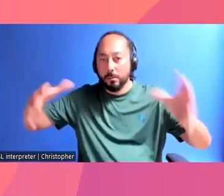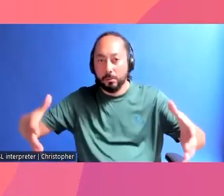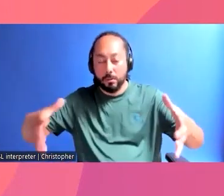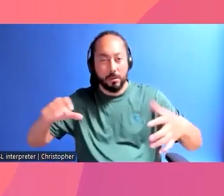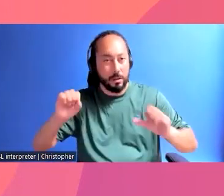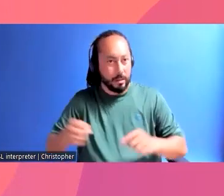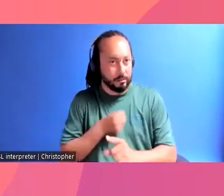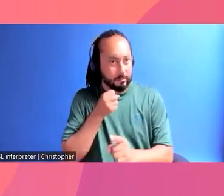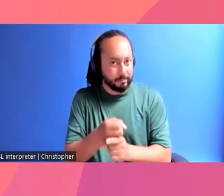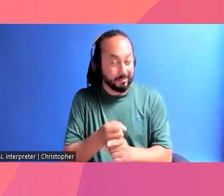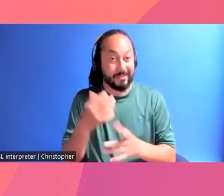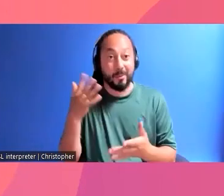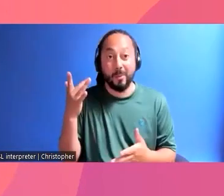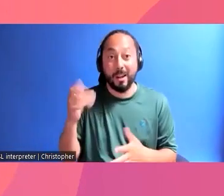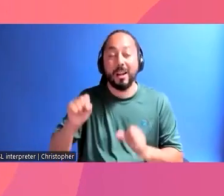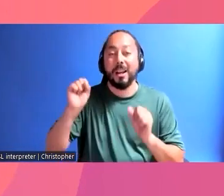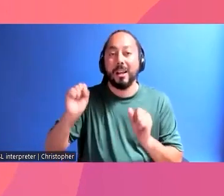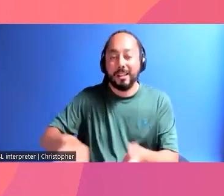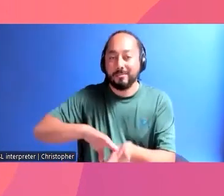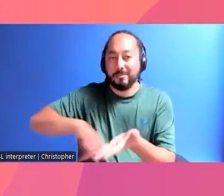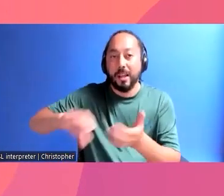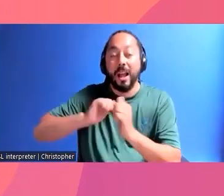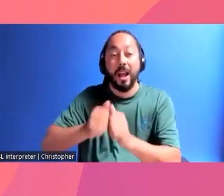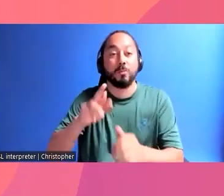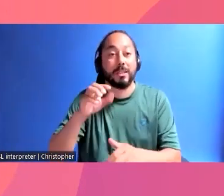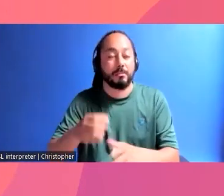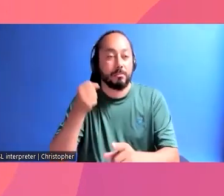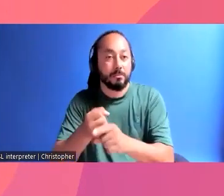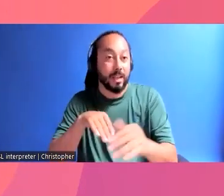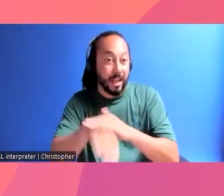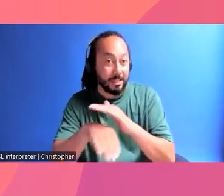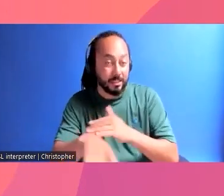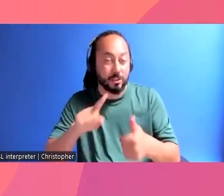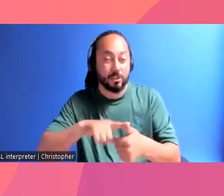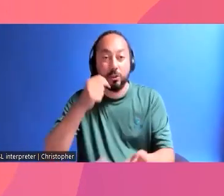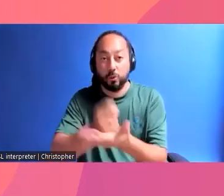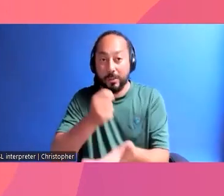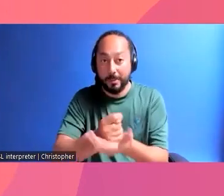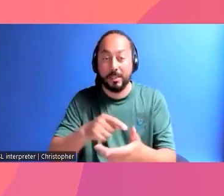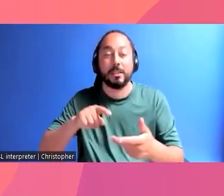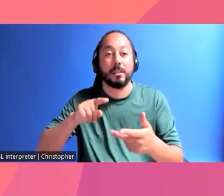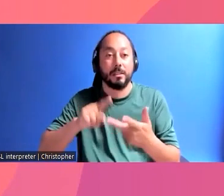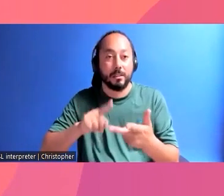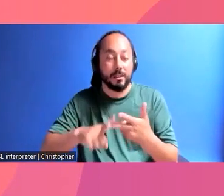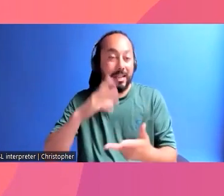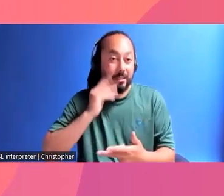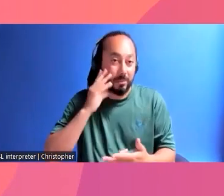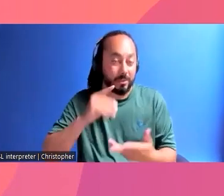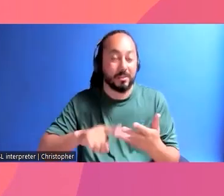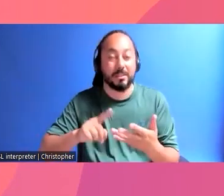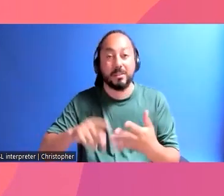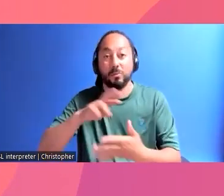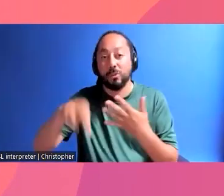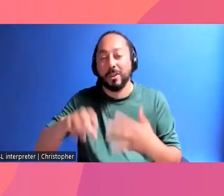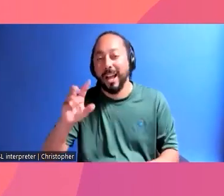may erase how racism shapes access, treatment, experiences, outcomes, and also